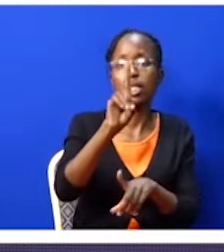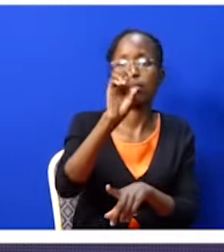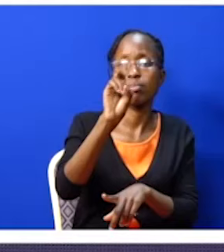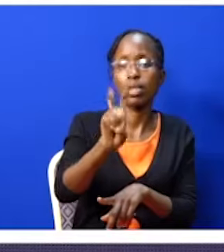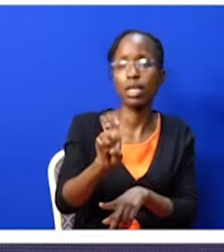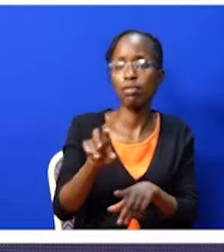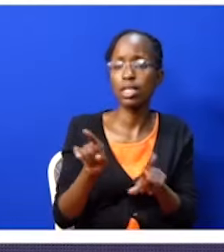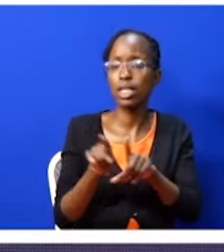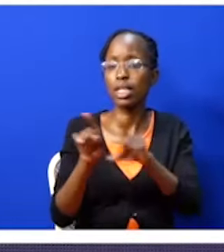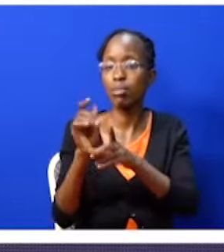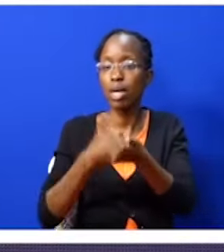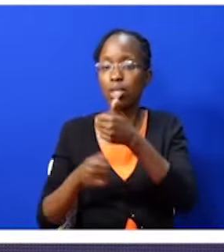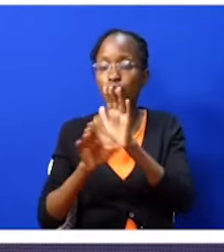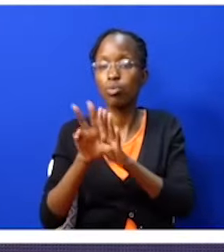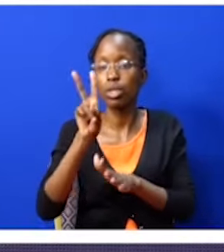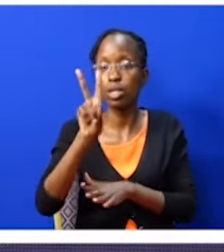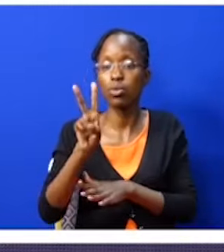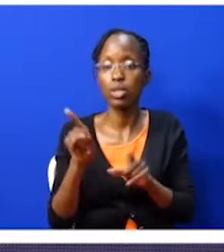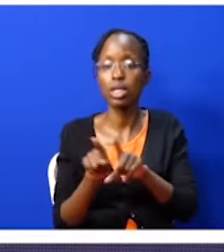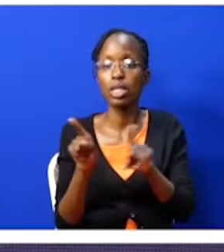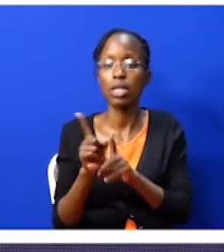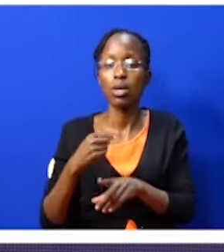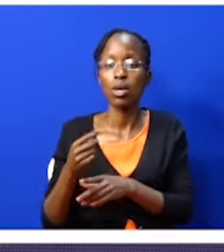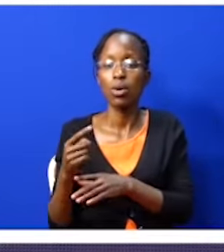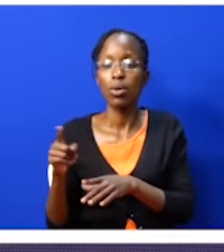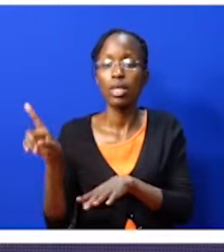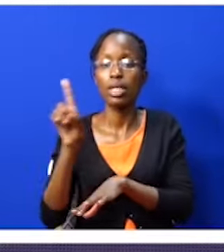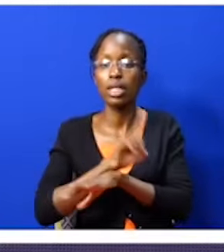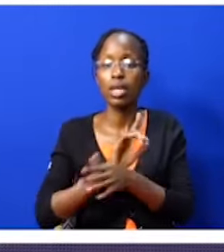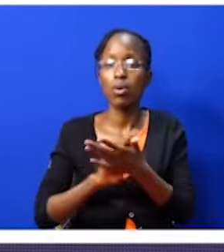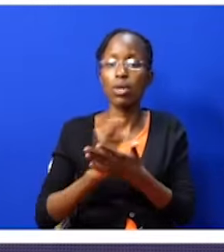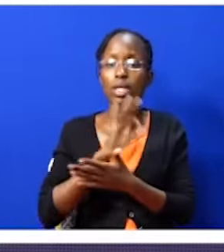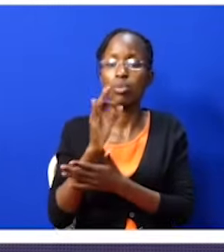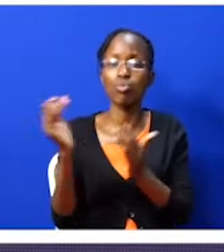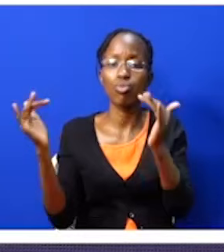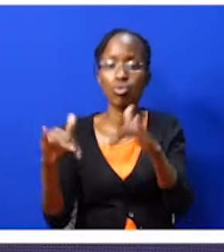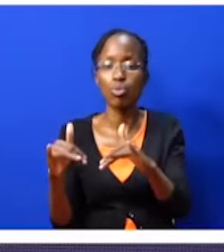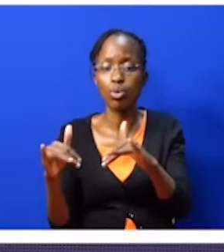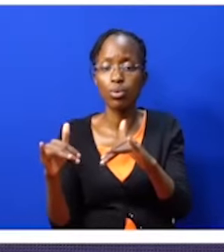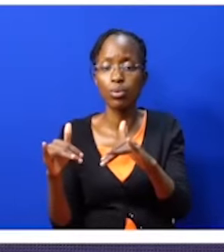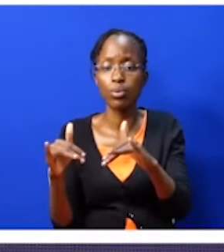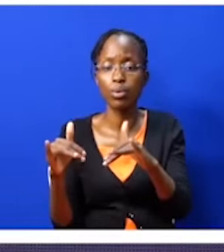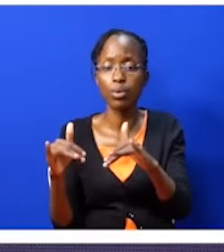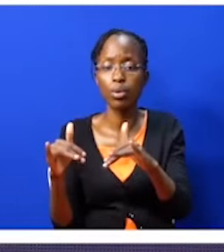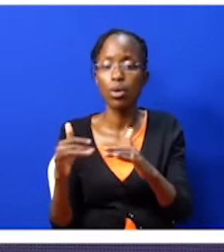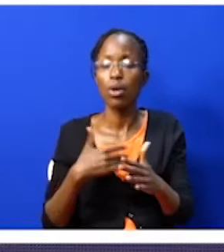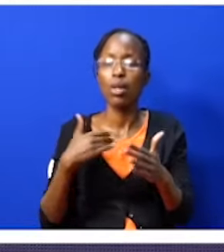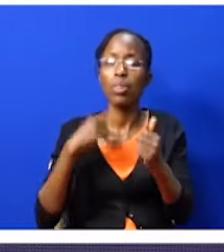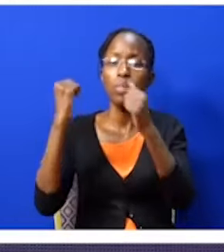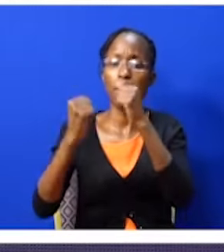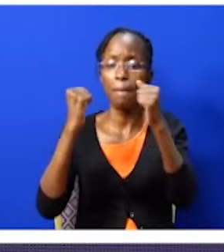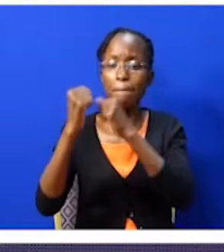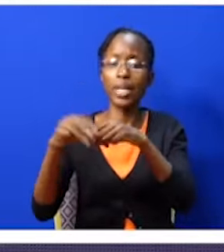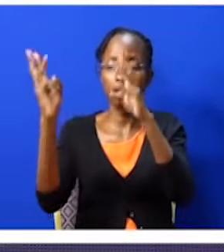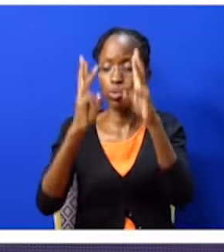then also in Acts chapter 2, when we see when the disciples were gathered, there was a mighty rushing wind